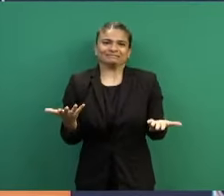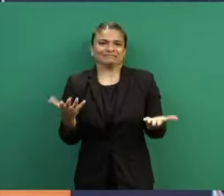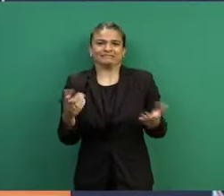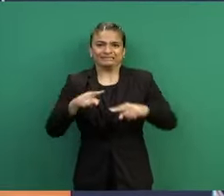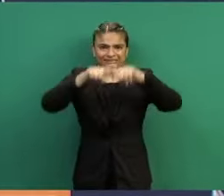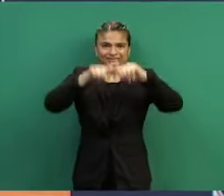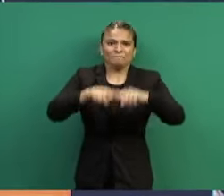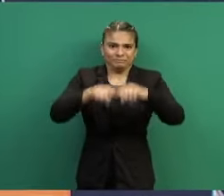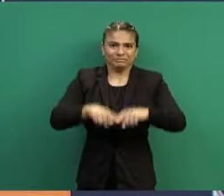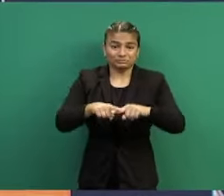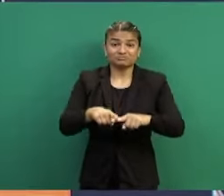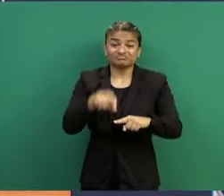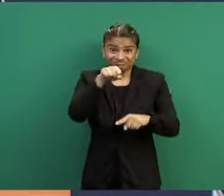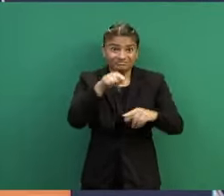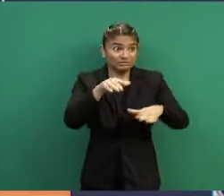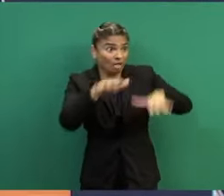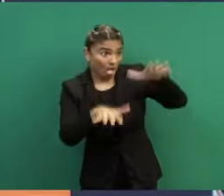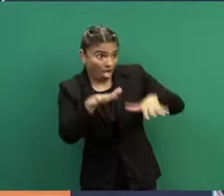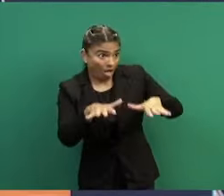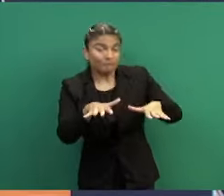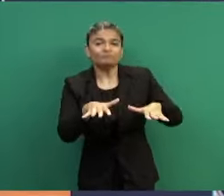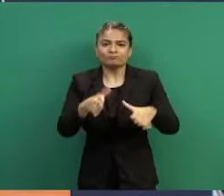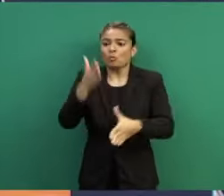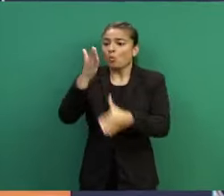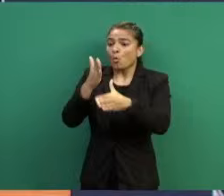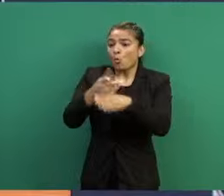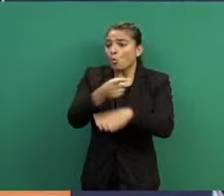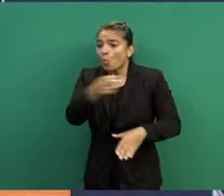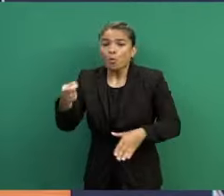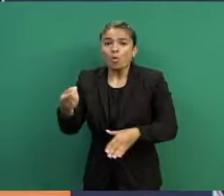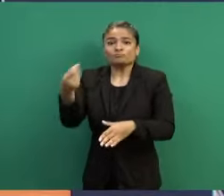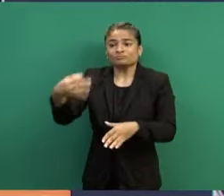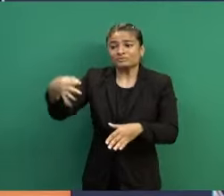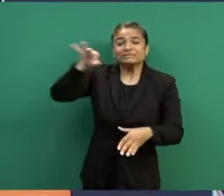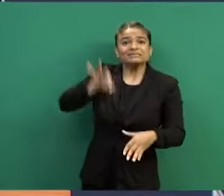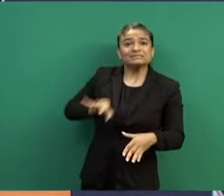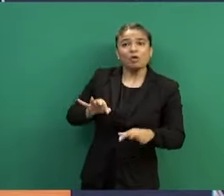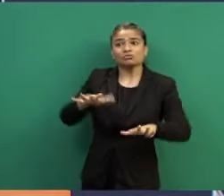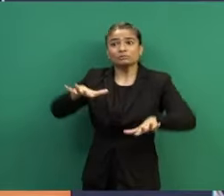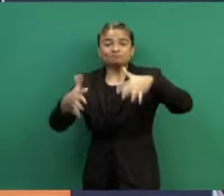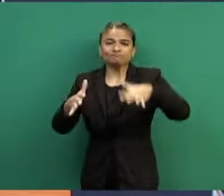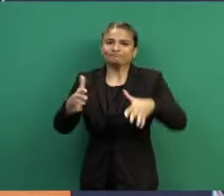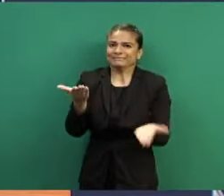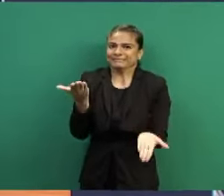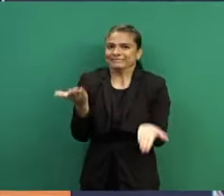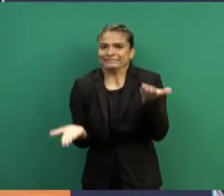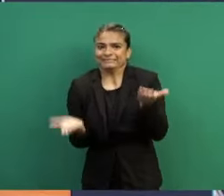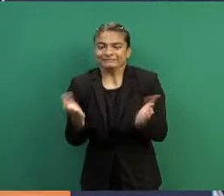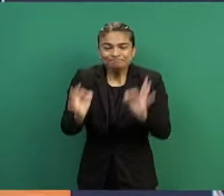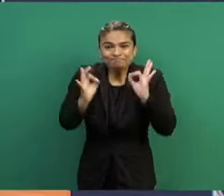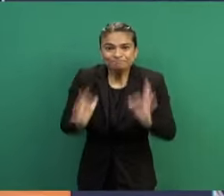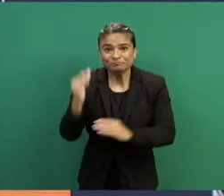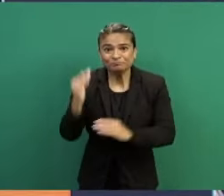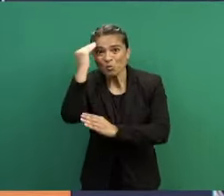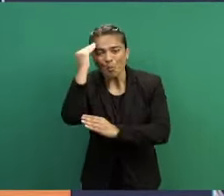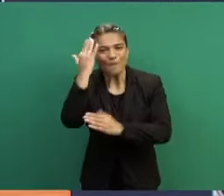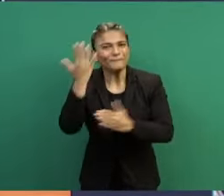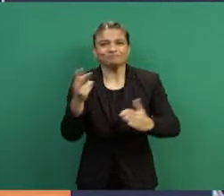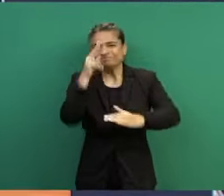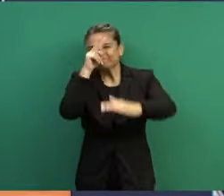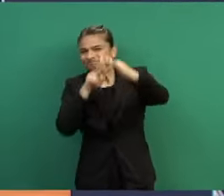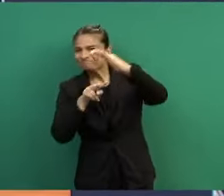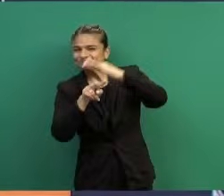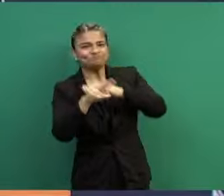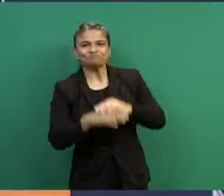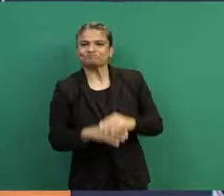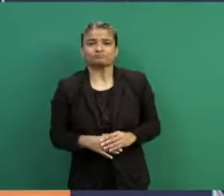average salaries. Sticky inflation implies that average policy rates in major economies will remain